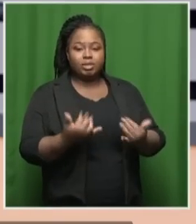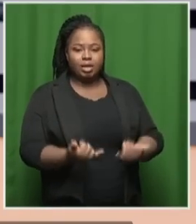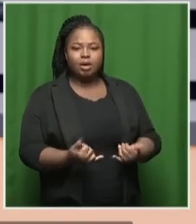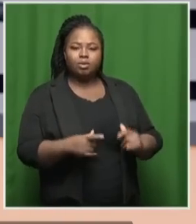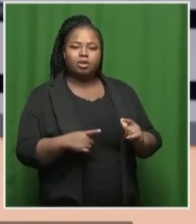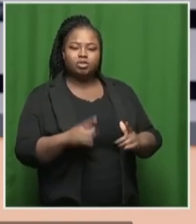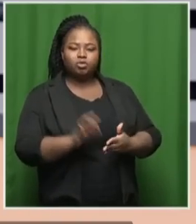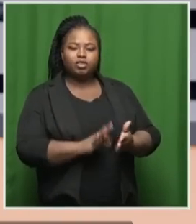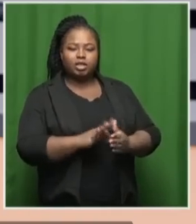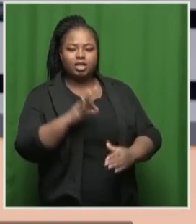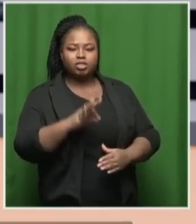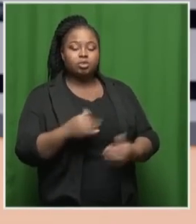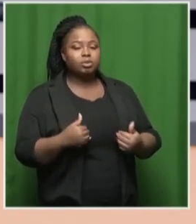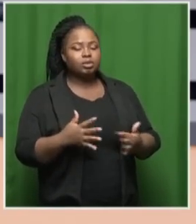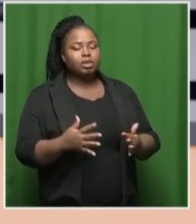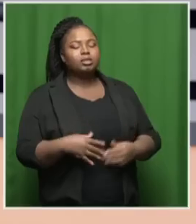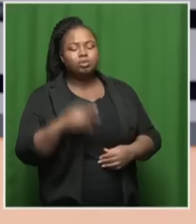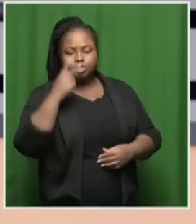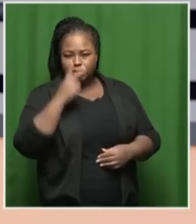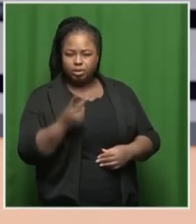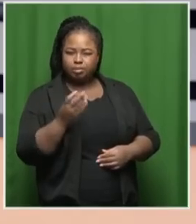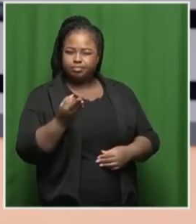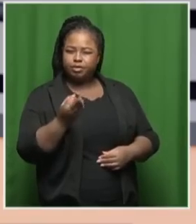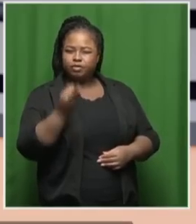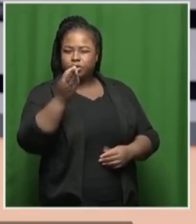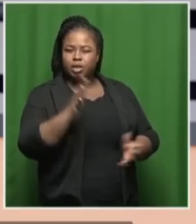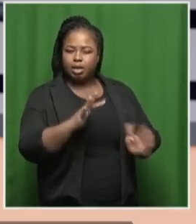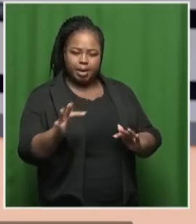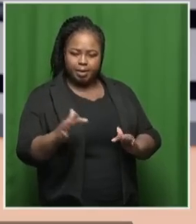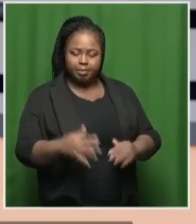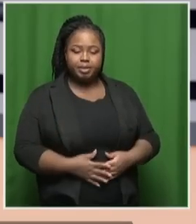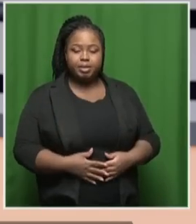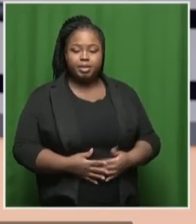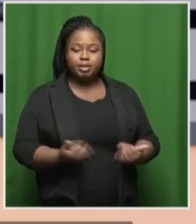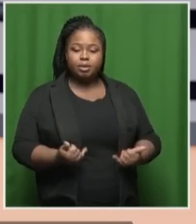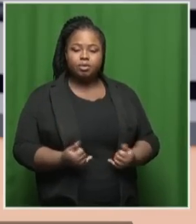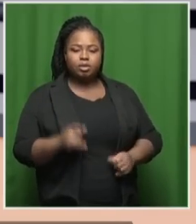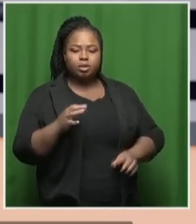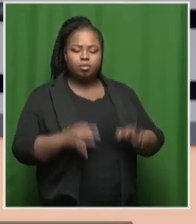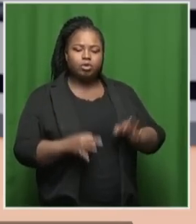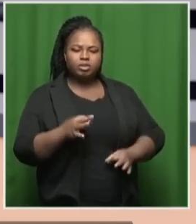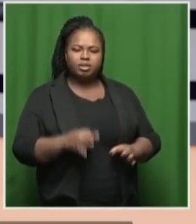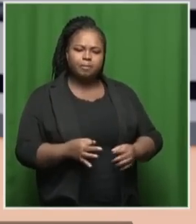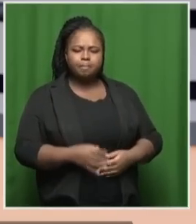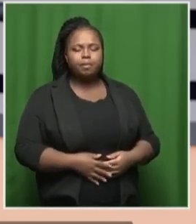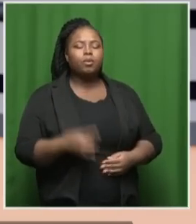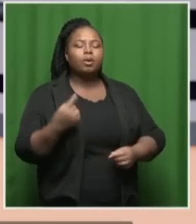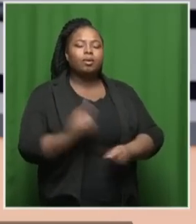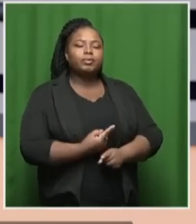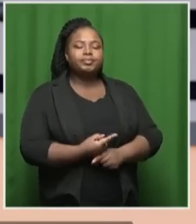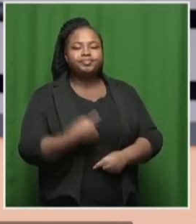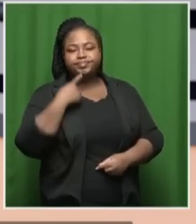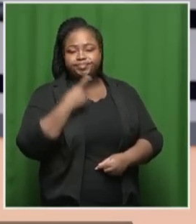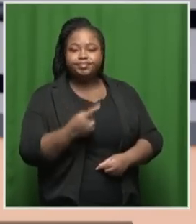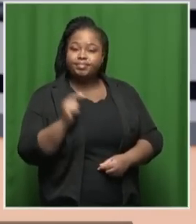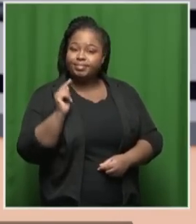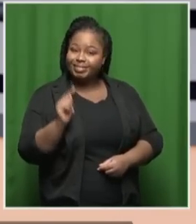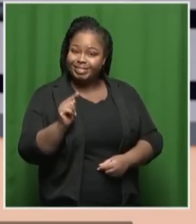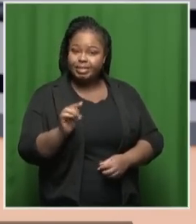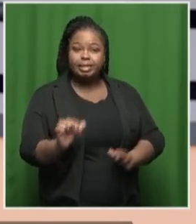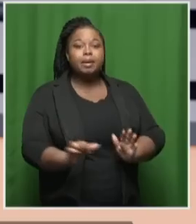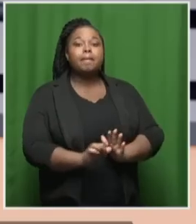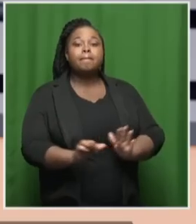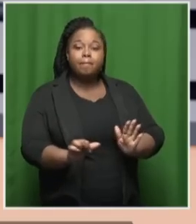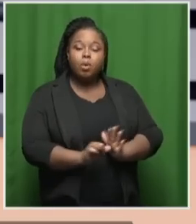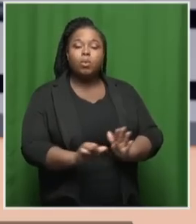elections, and then starting to look deeper into where we are as a country and the political dynamic. We keep saying that these are going to be the most pivotal